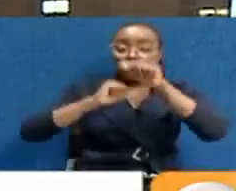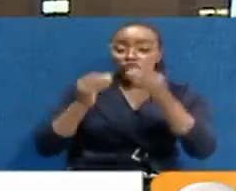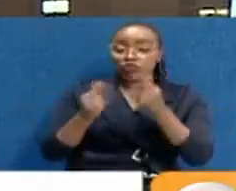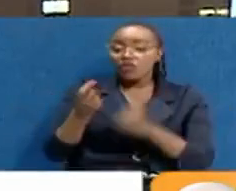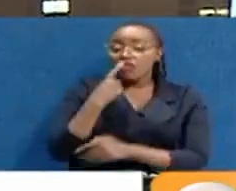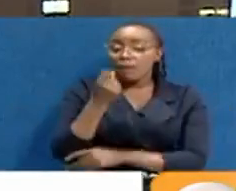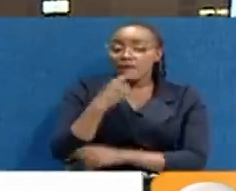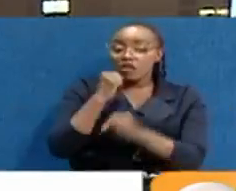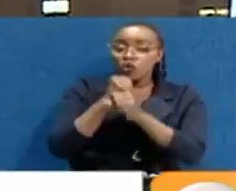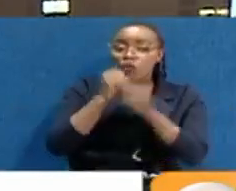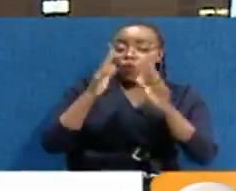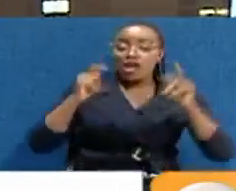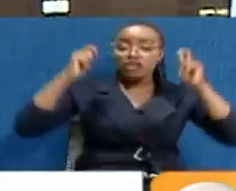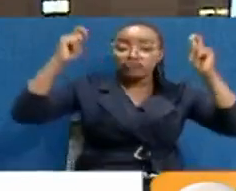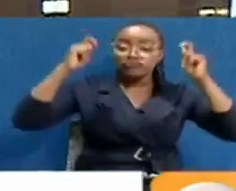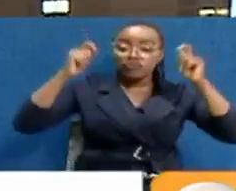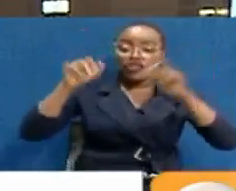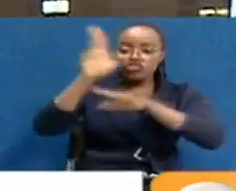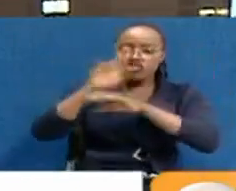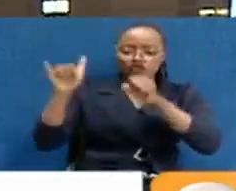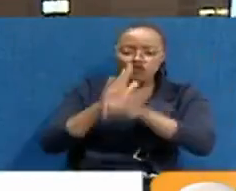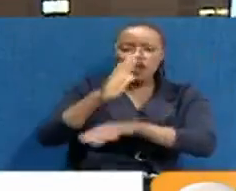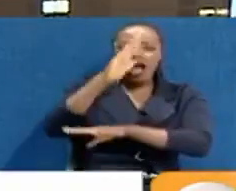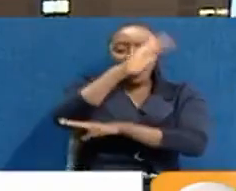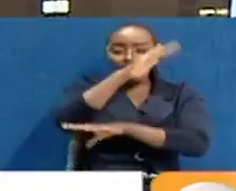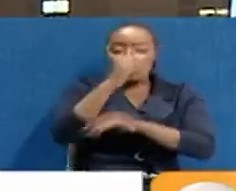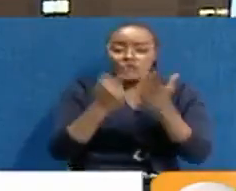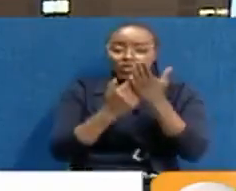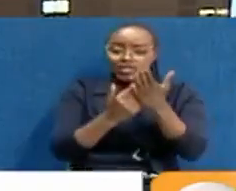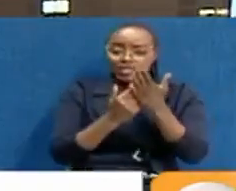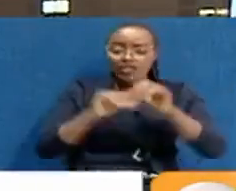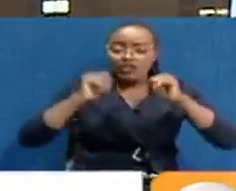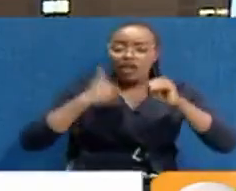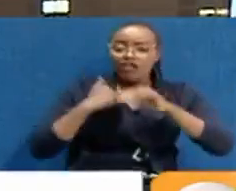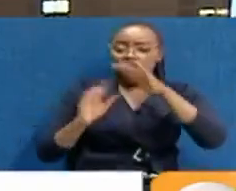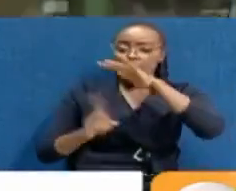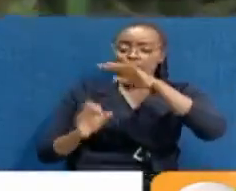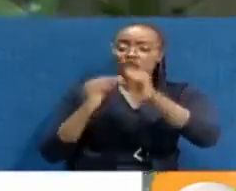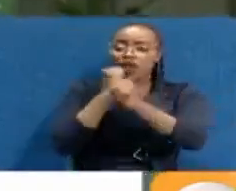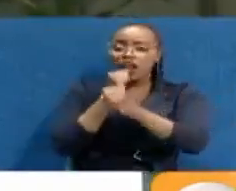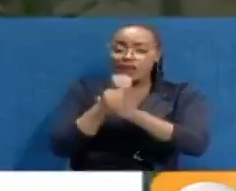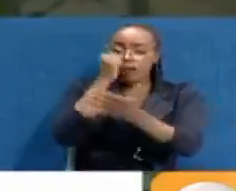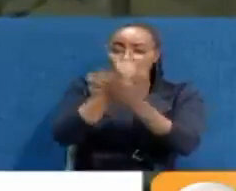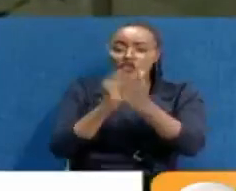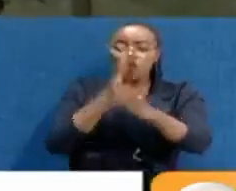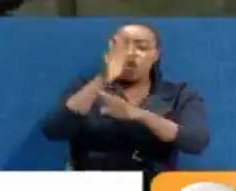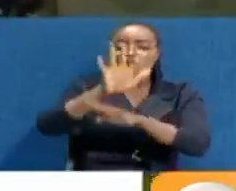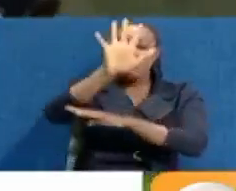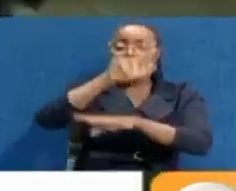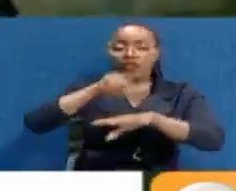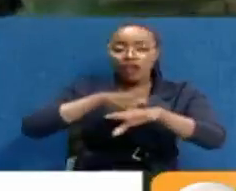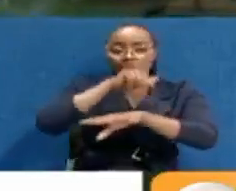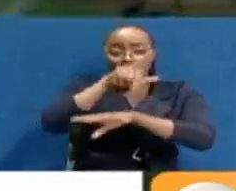the medical workers' strike, and they spent the entire afternoon doing so. Now, the officials were holed up at the Ministry of Labour offices for more than